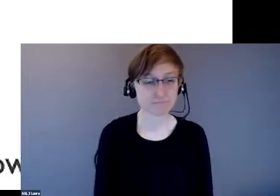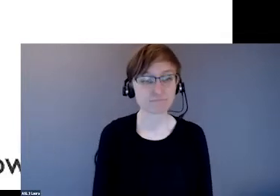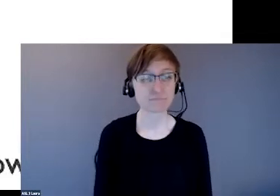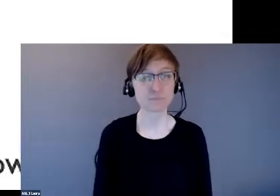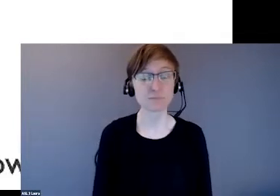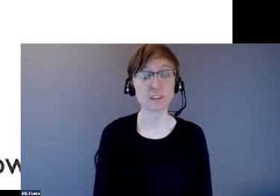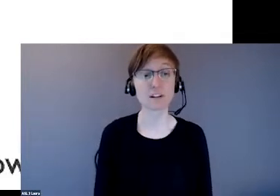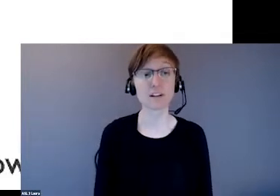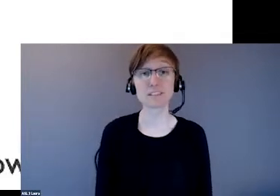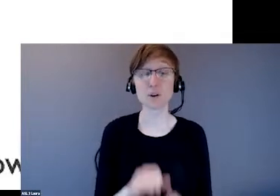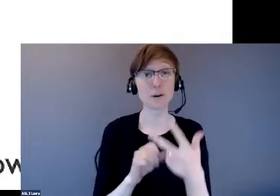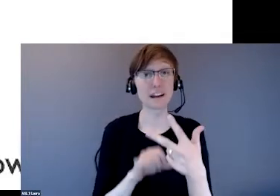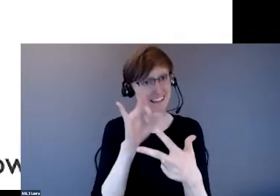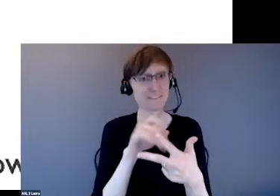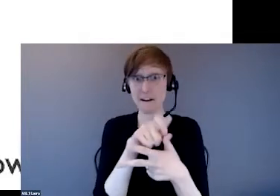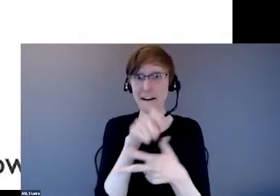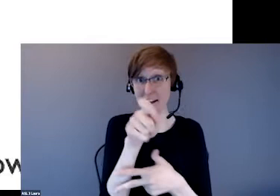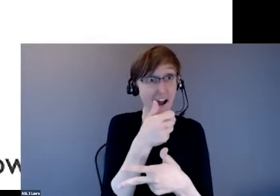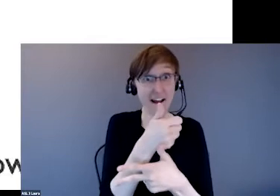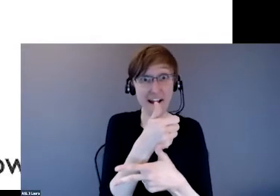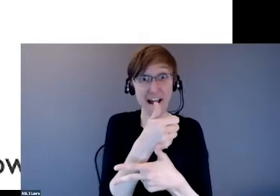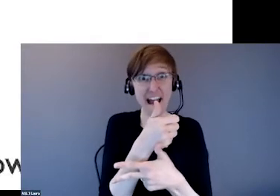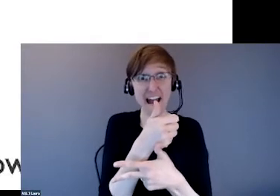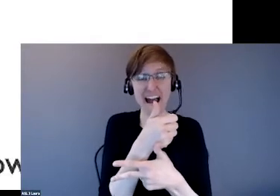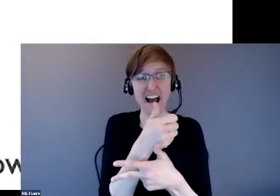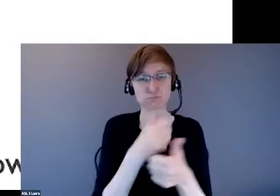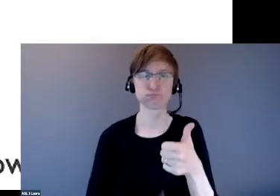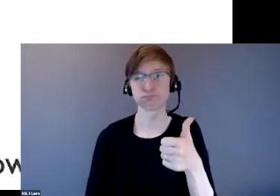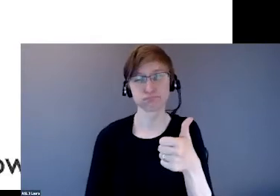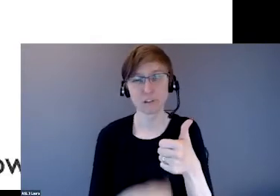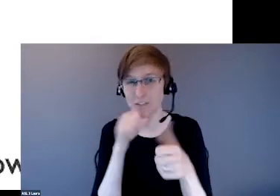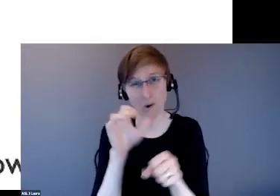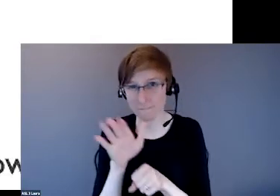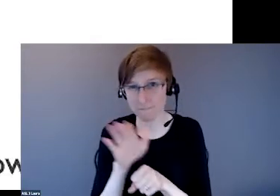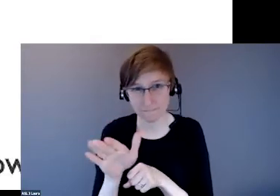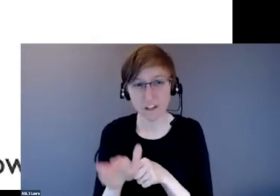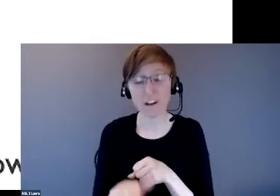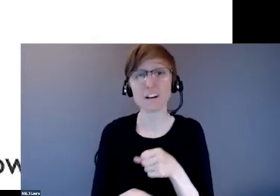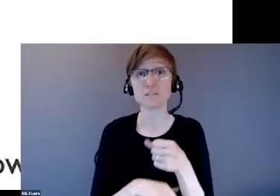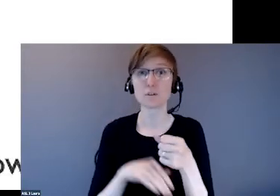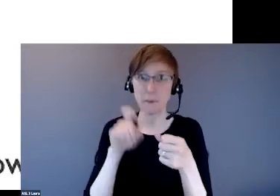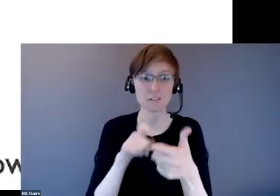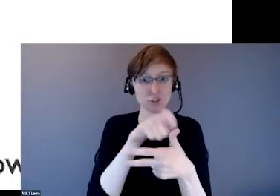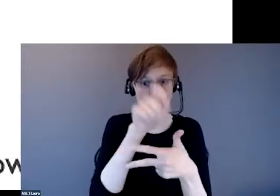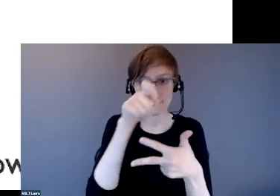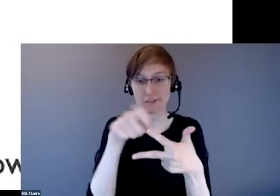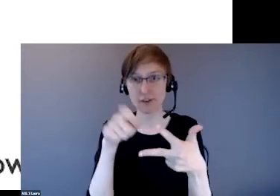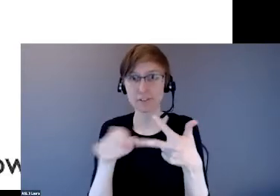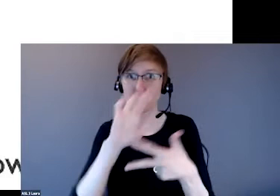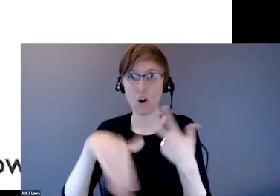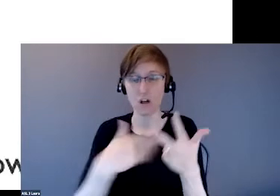just have two, you need all three to succeed. So this is the three-legged stool kind of concept in play. And importantly,